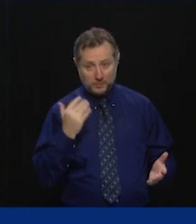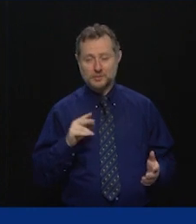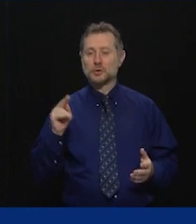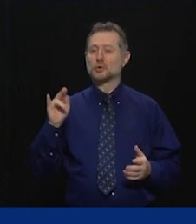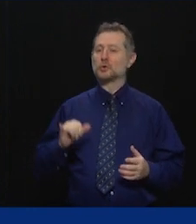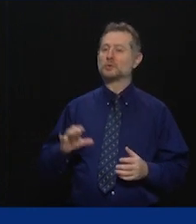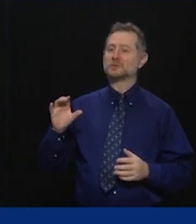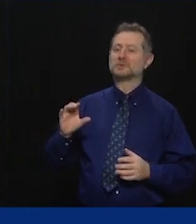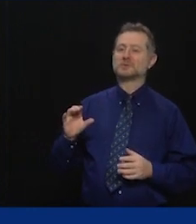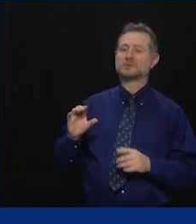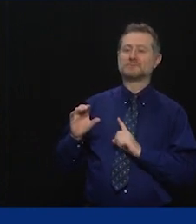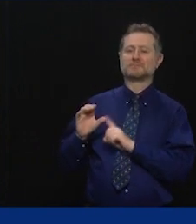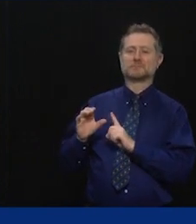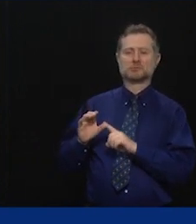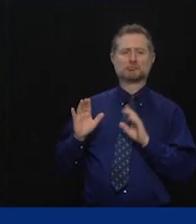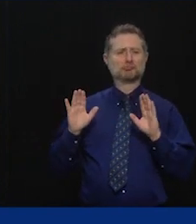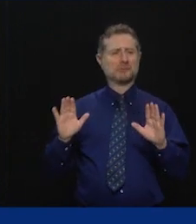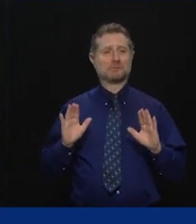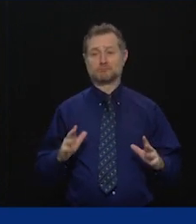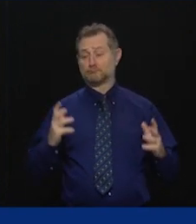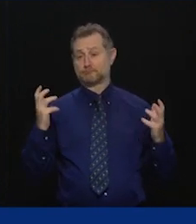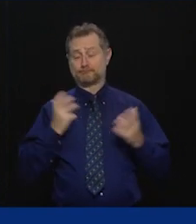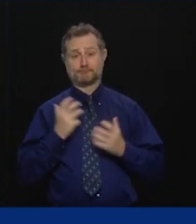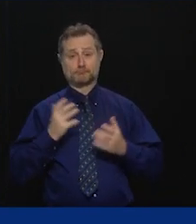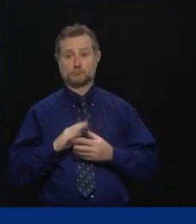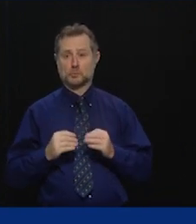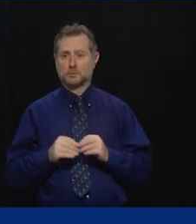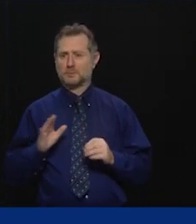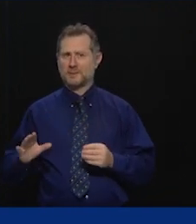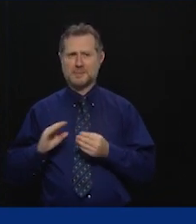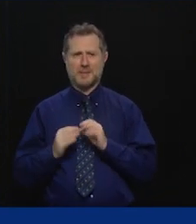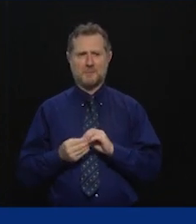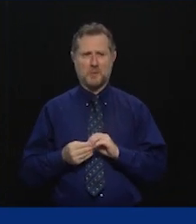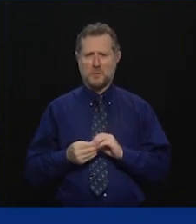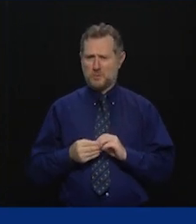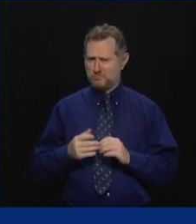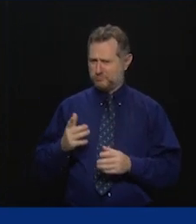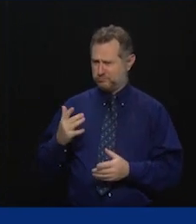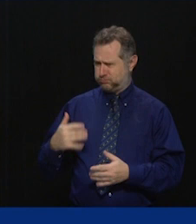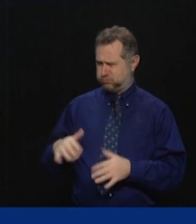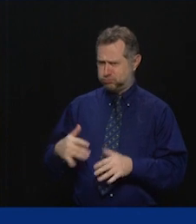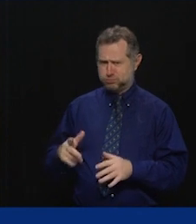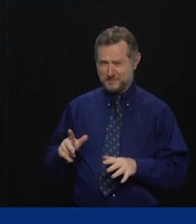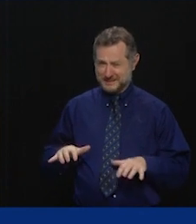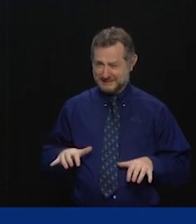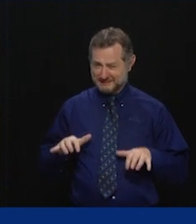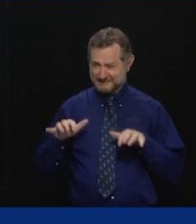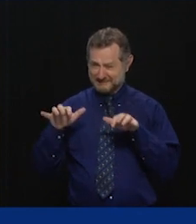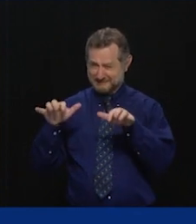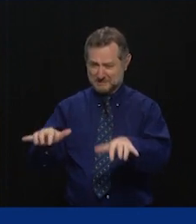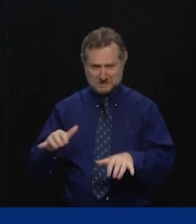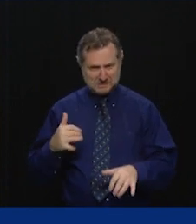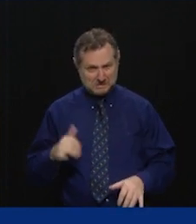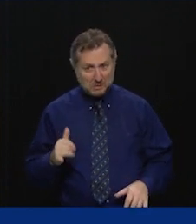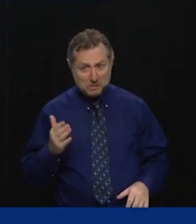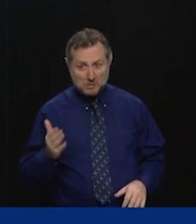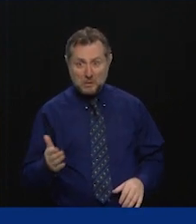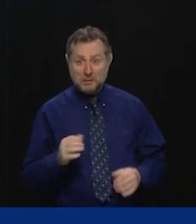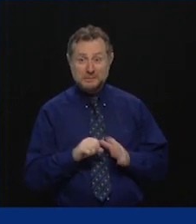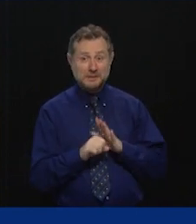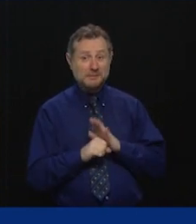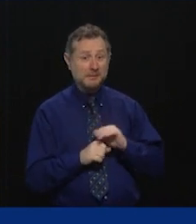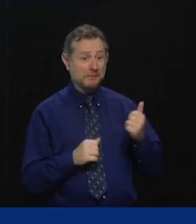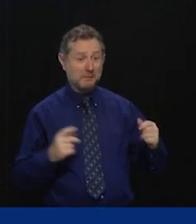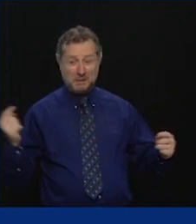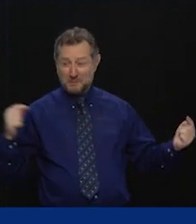an extraordinary story. When you think about the population levels here and the people who are coming in from other states and other parts of the country,